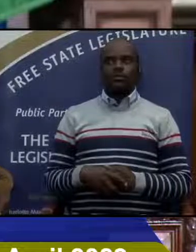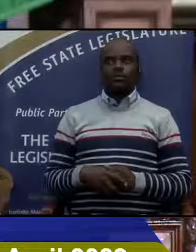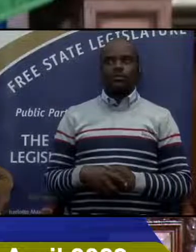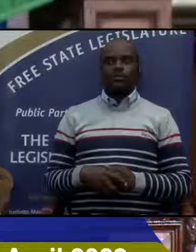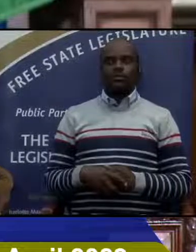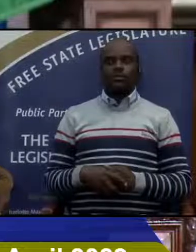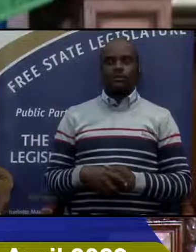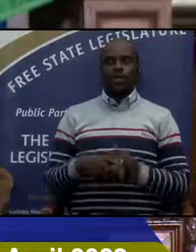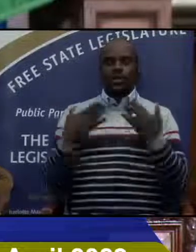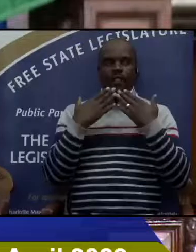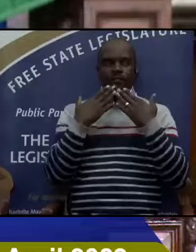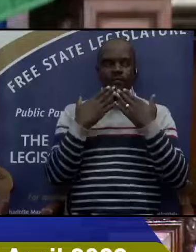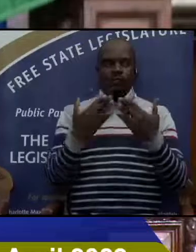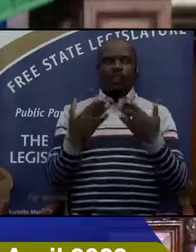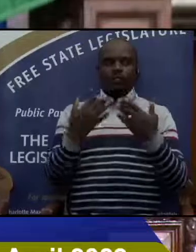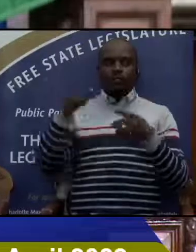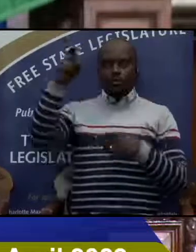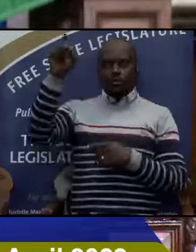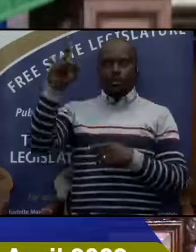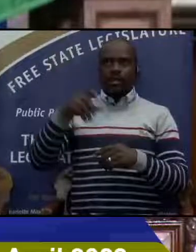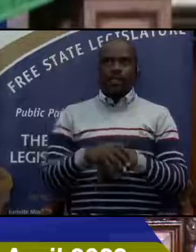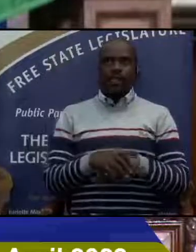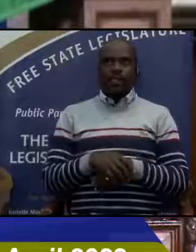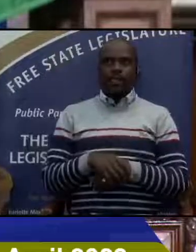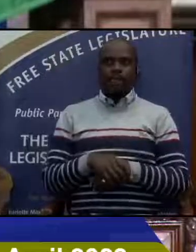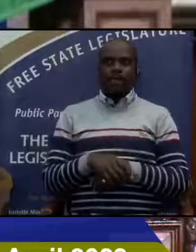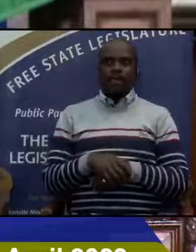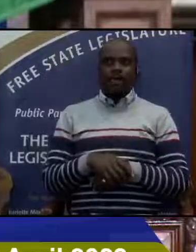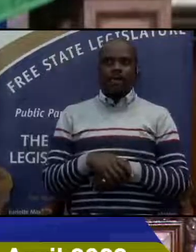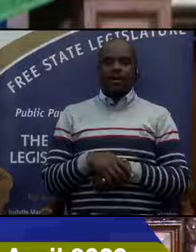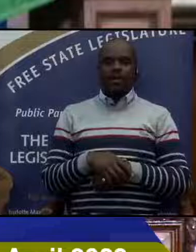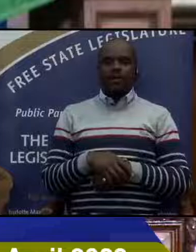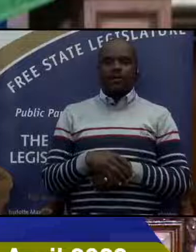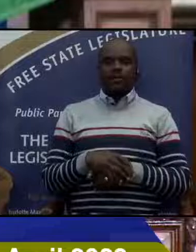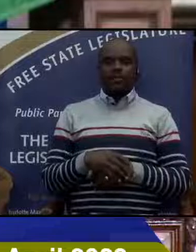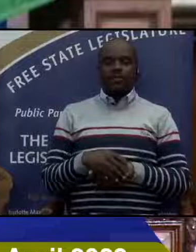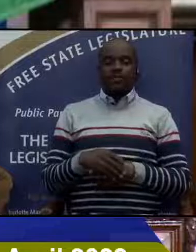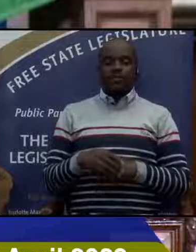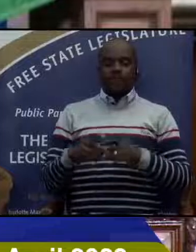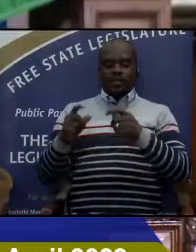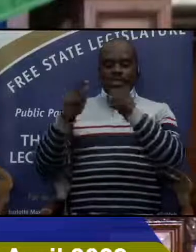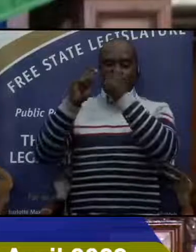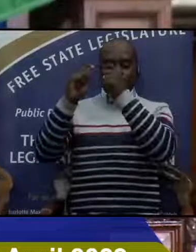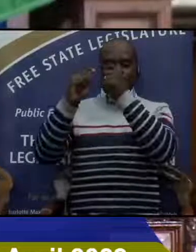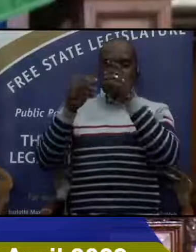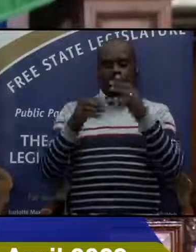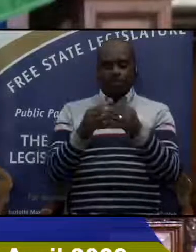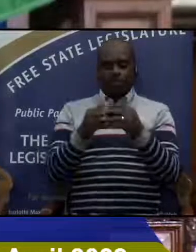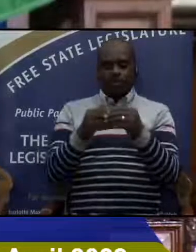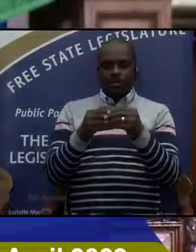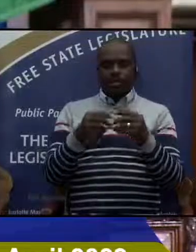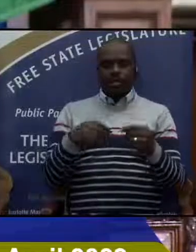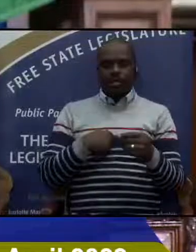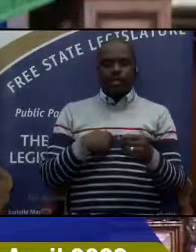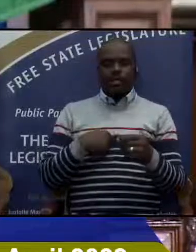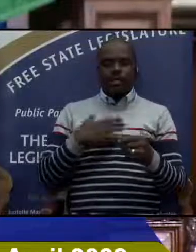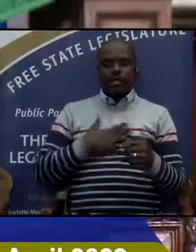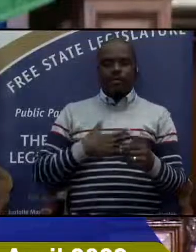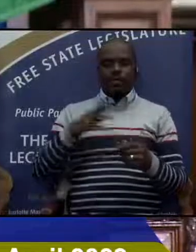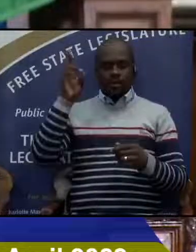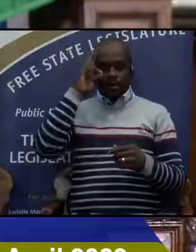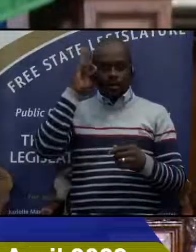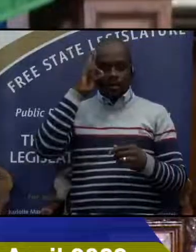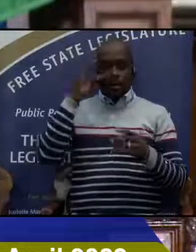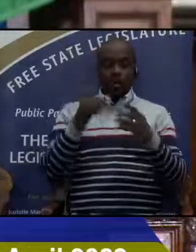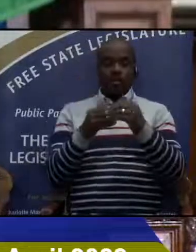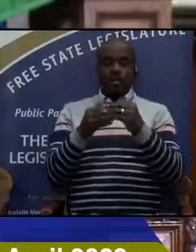Thank you, Honourable Speaker. Honourable Speaker, I want to remind members of this House of the words of Edmund Burke,